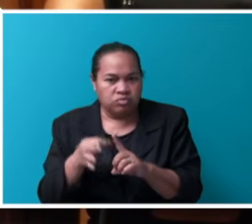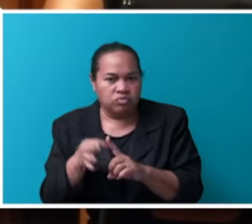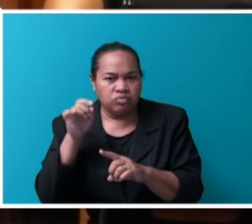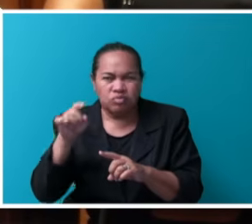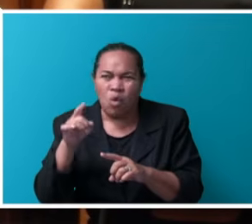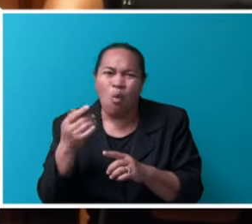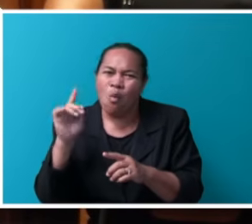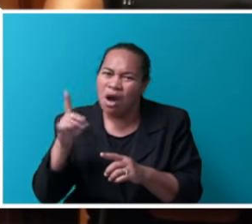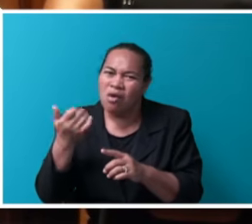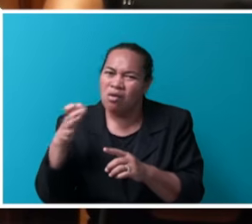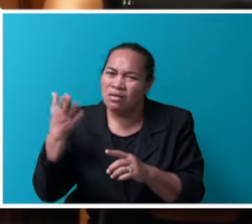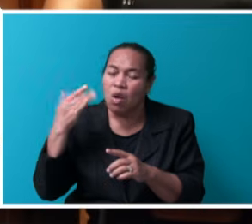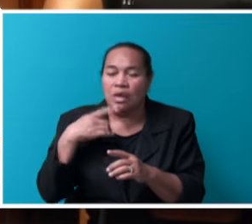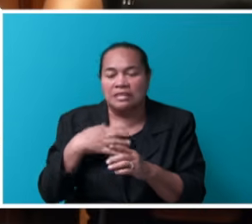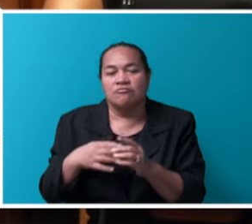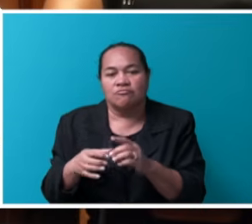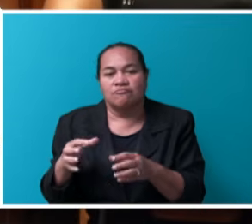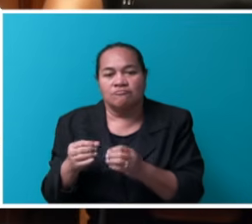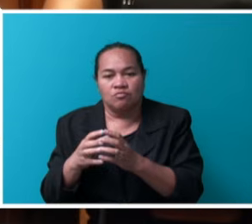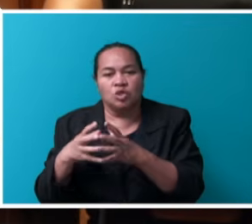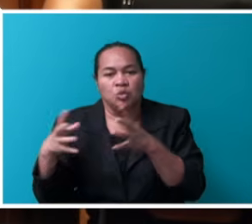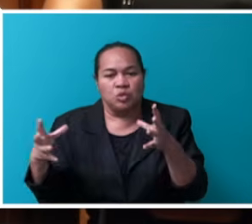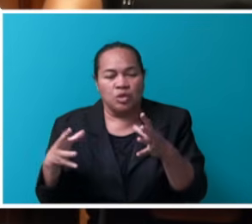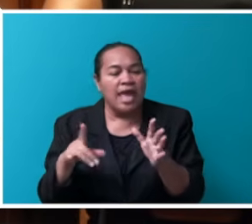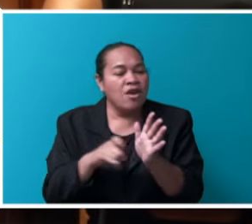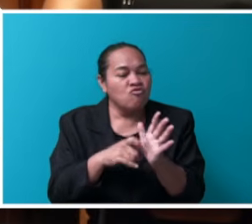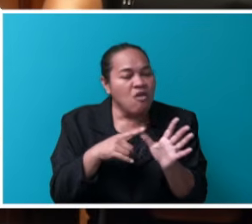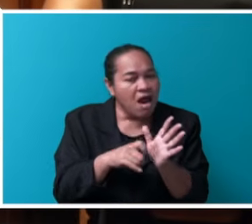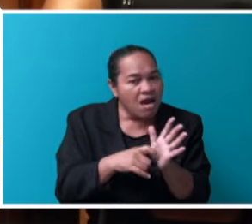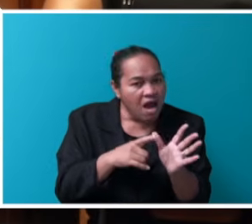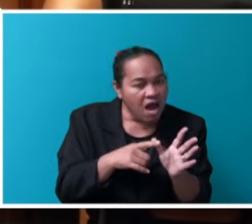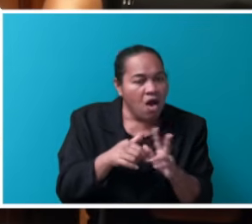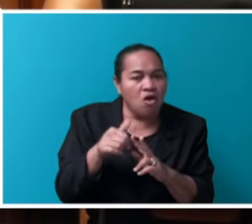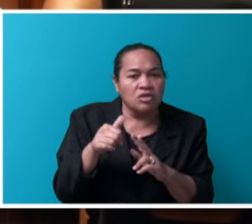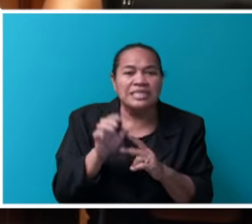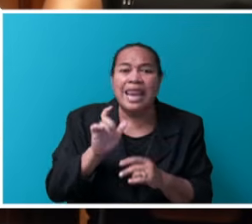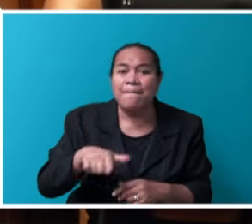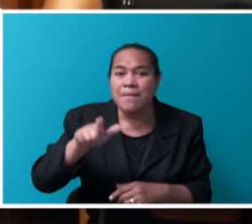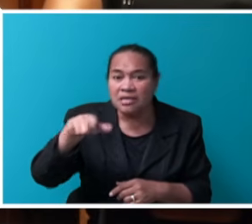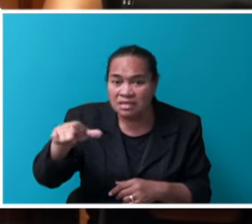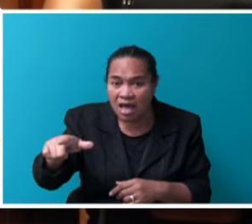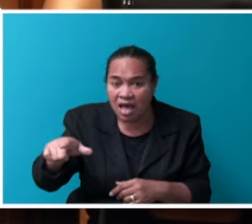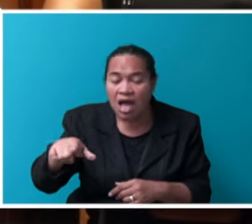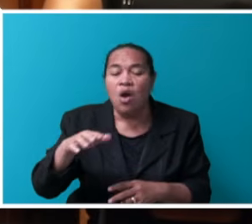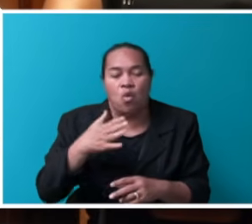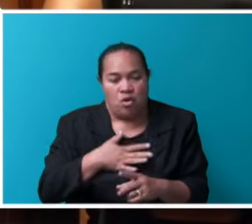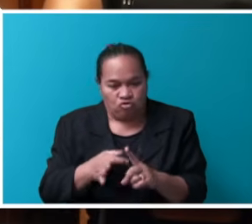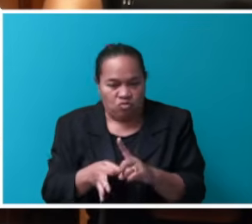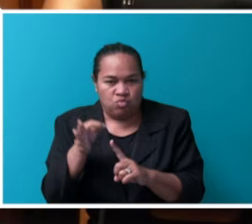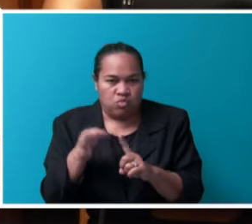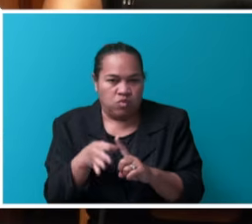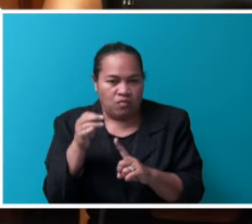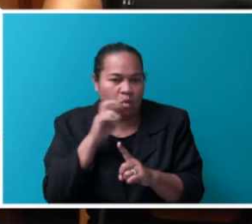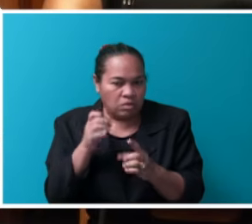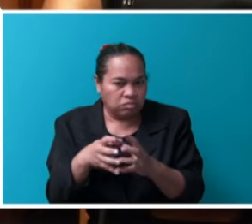as water mains upgrade to Rara and Volanau in Lambasa, and this includes improvement works for